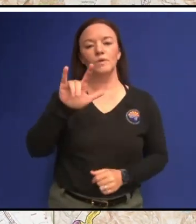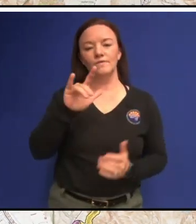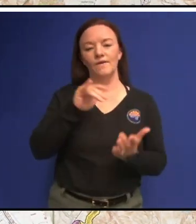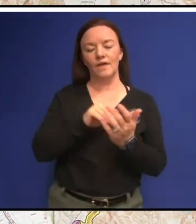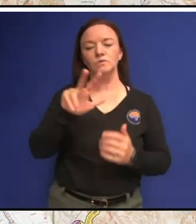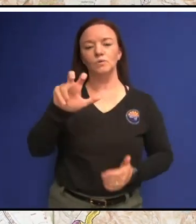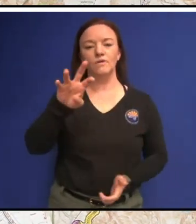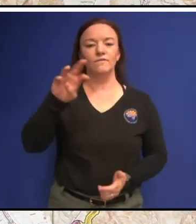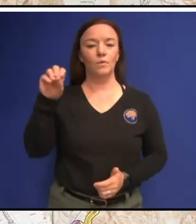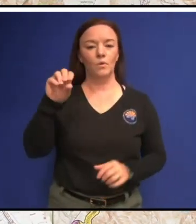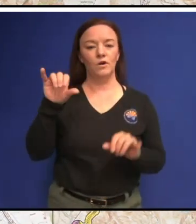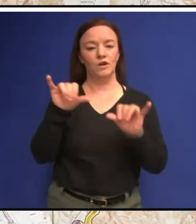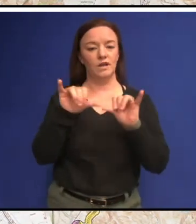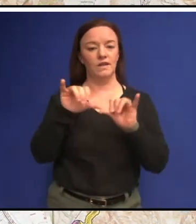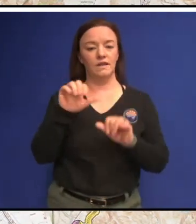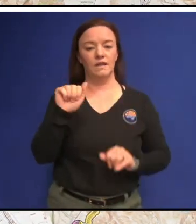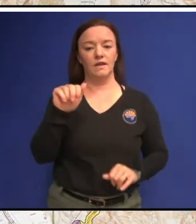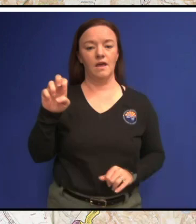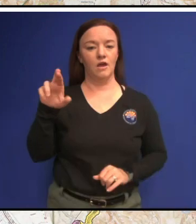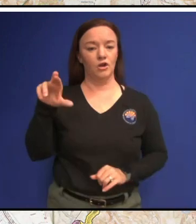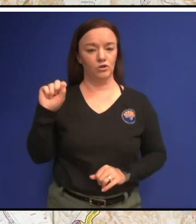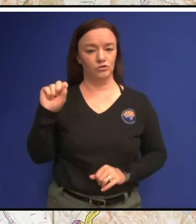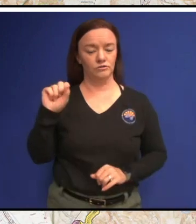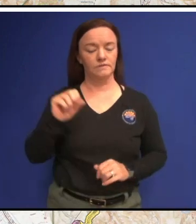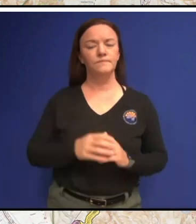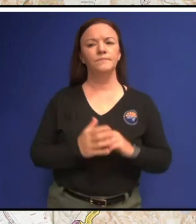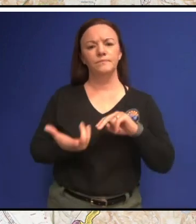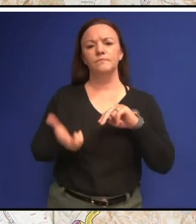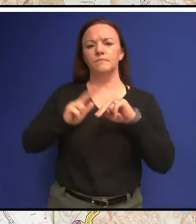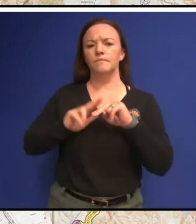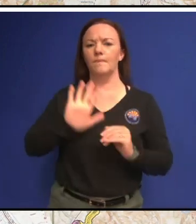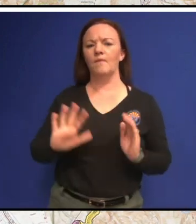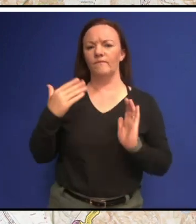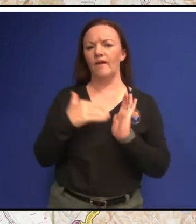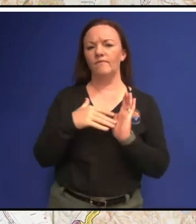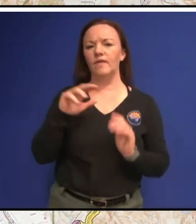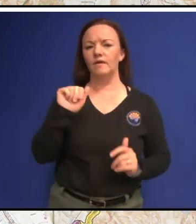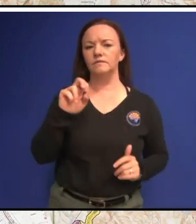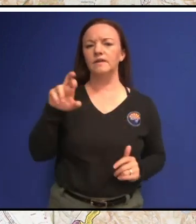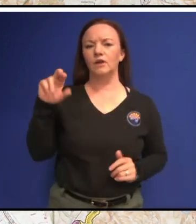325,340 acres. That's an increase of about 5,000 acres.